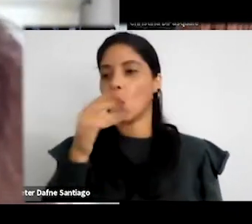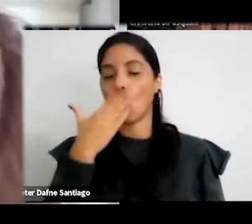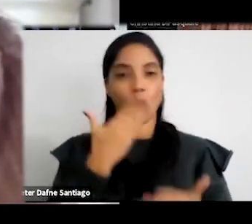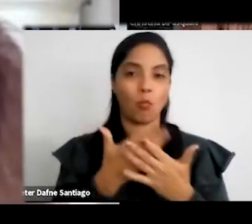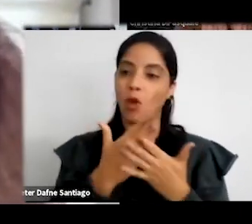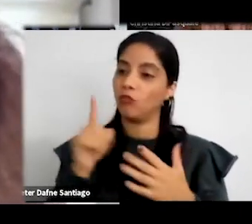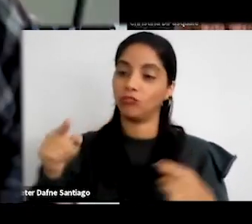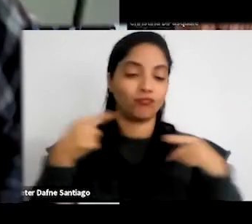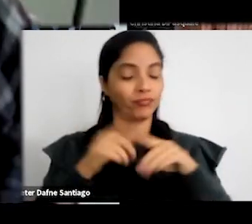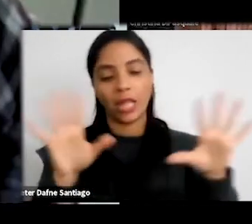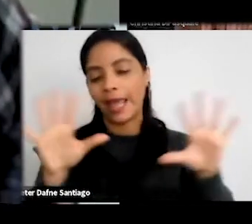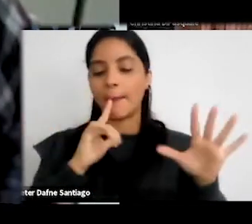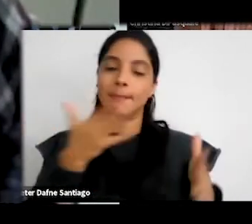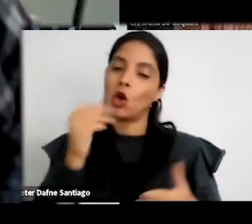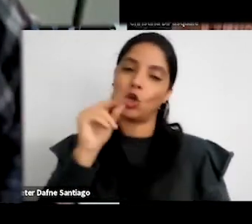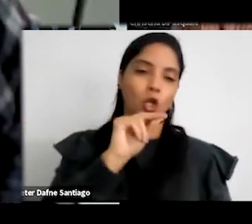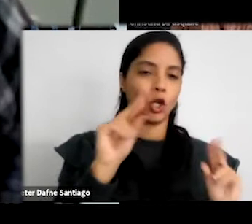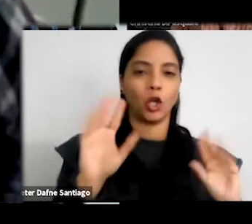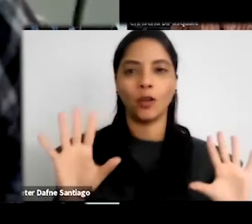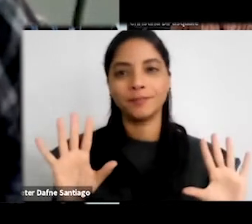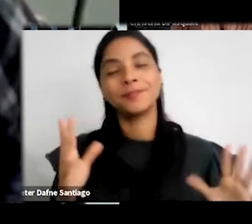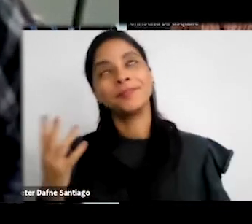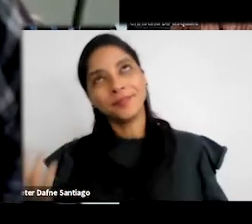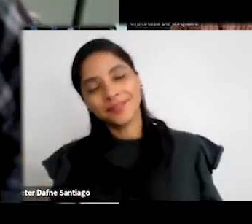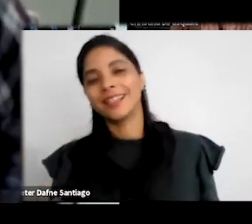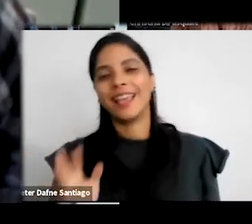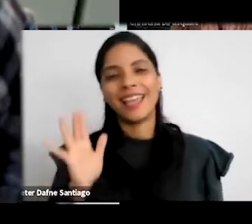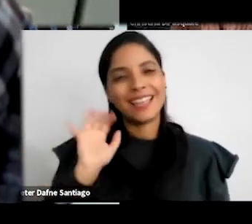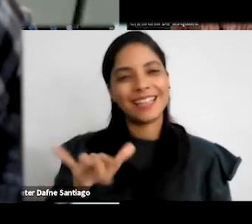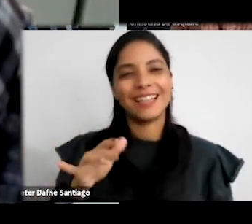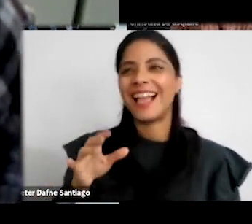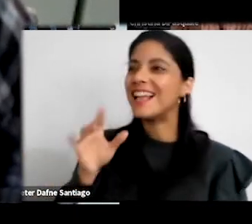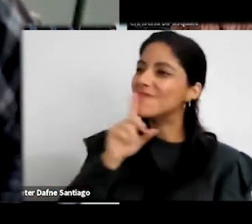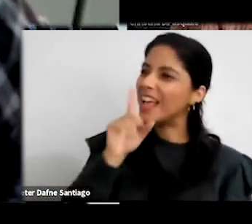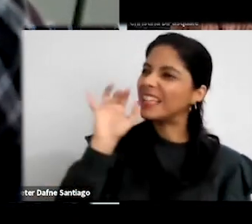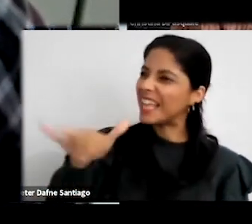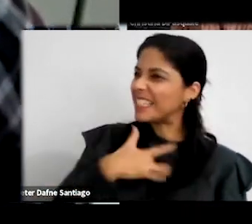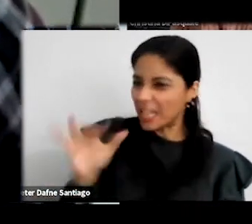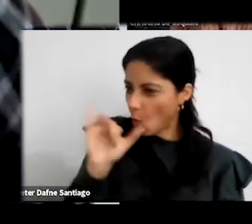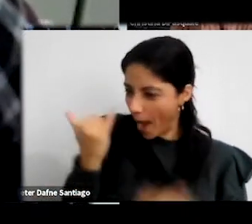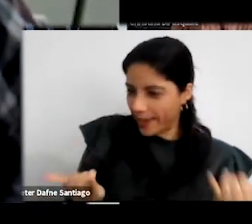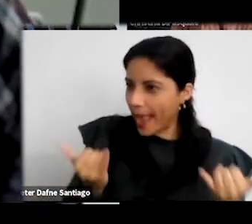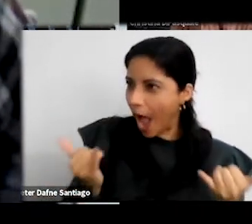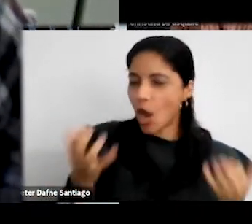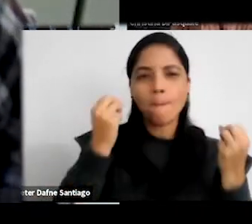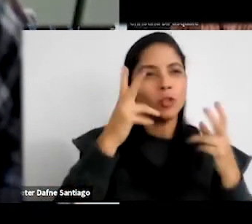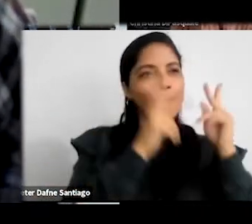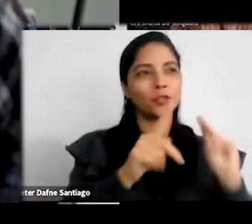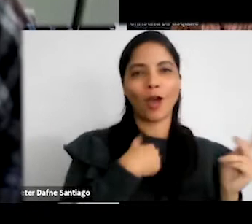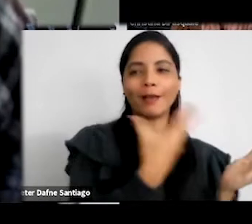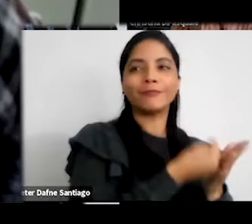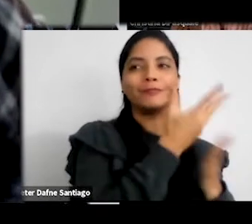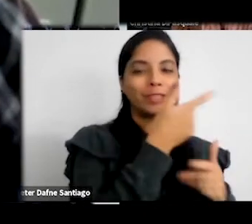run. And it feels very now, like it, I mean, corporate interests being invested in